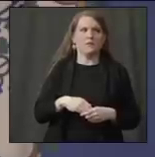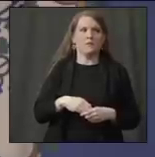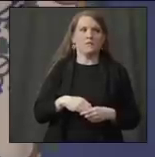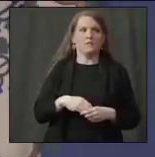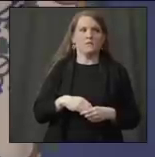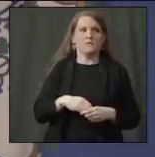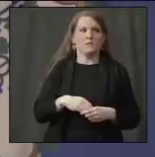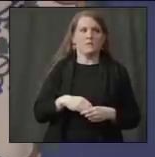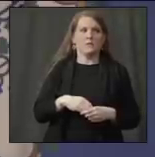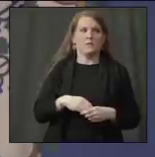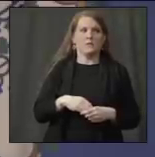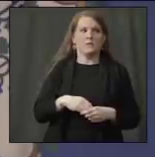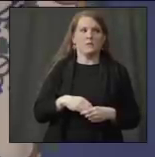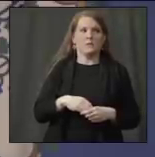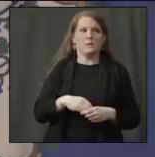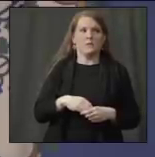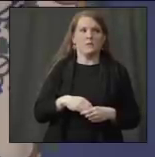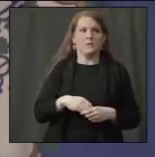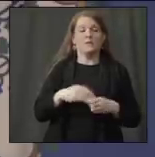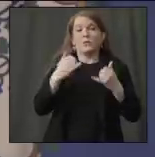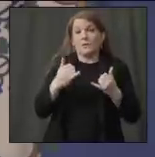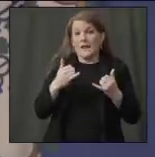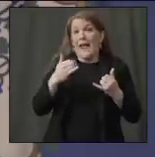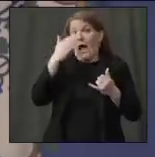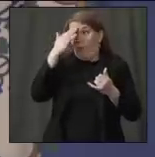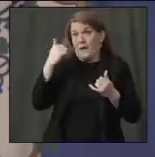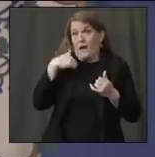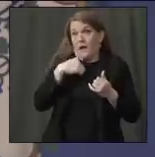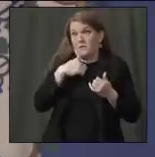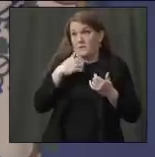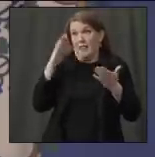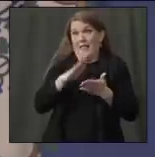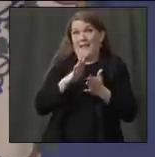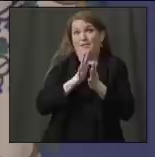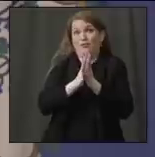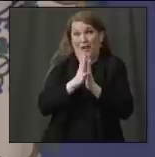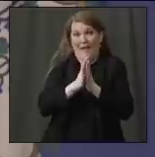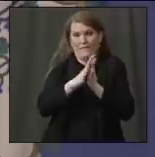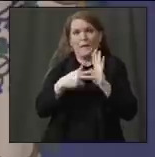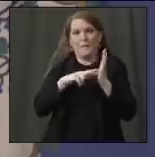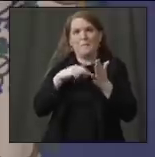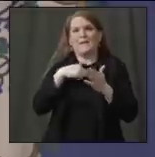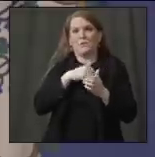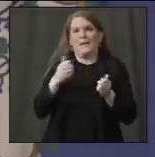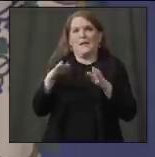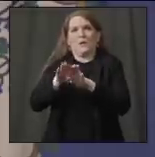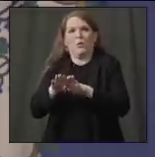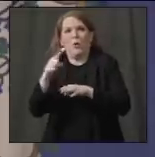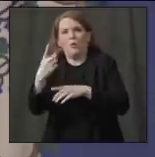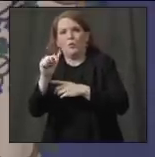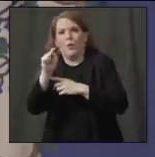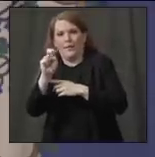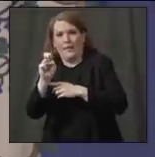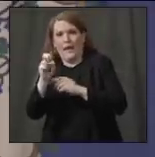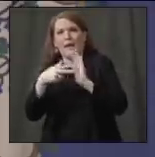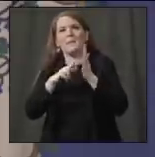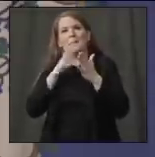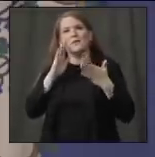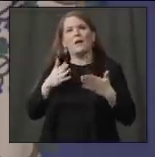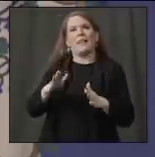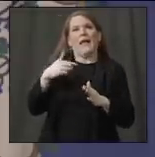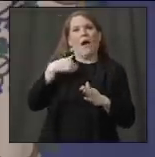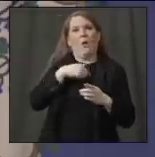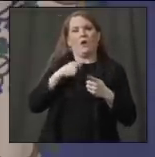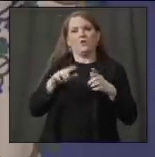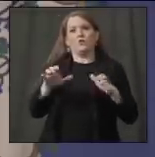part because you can, close down a lane where before that would create a real traffic congestion. The inverse